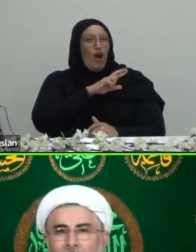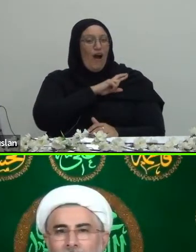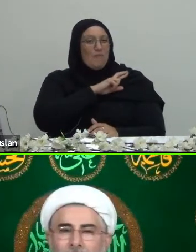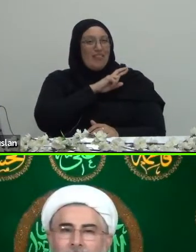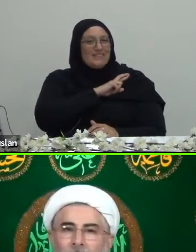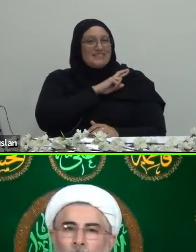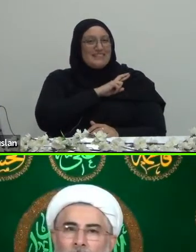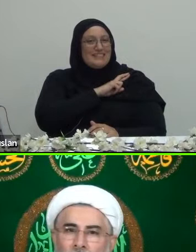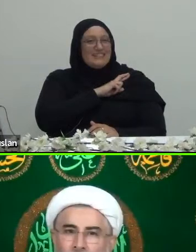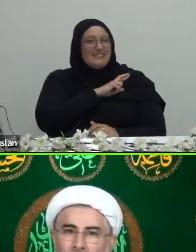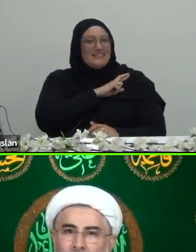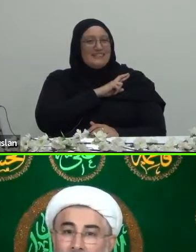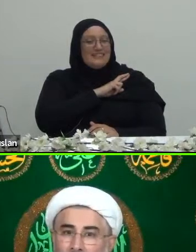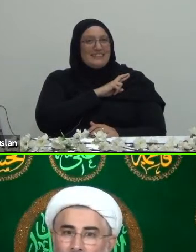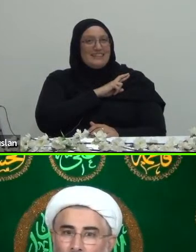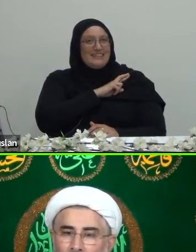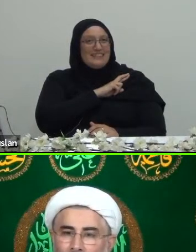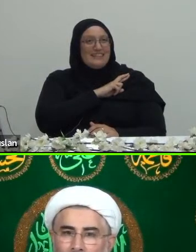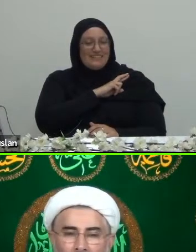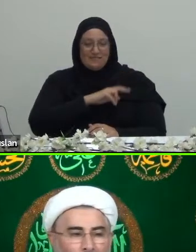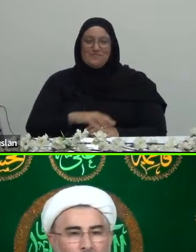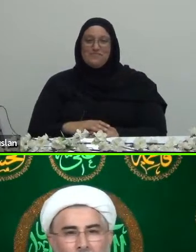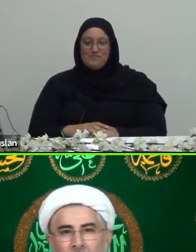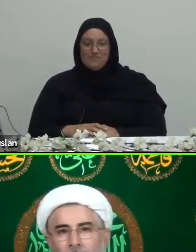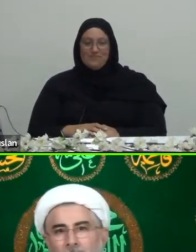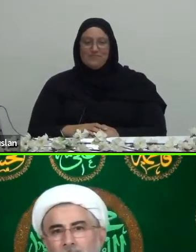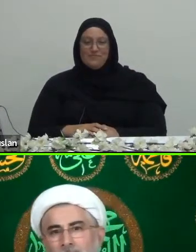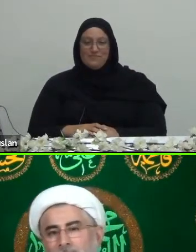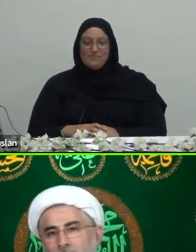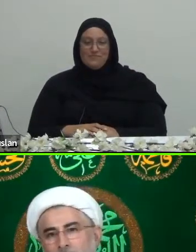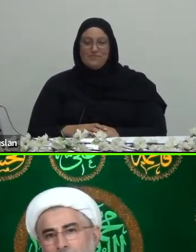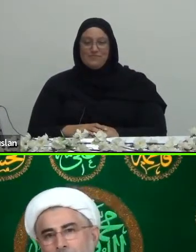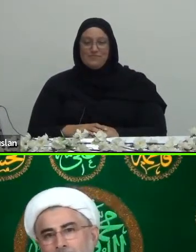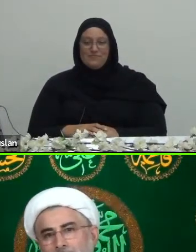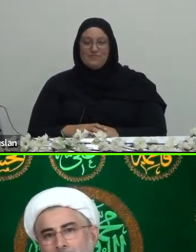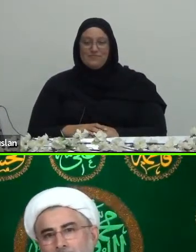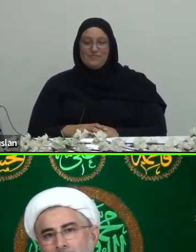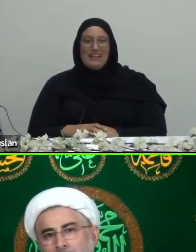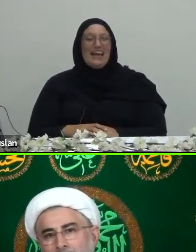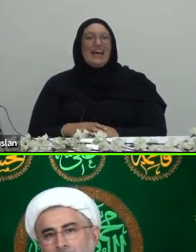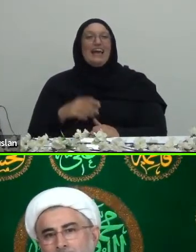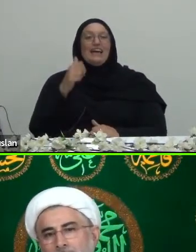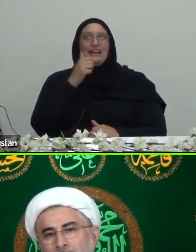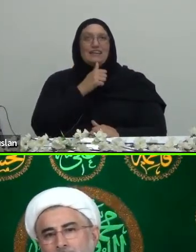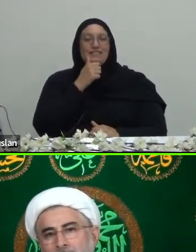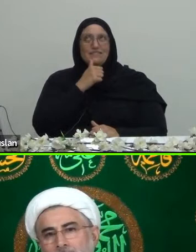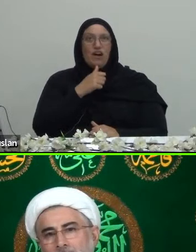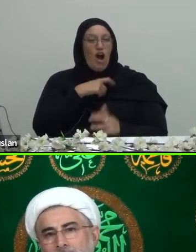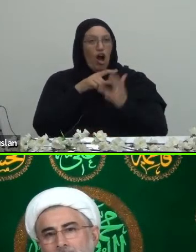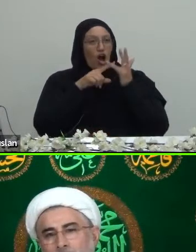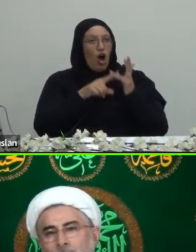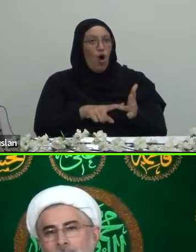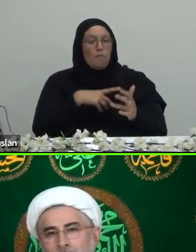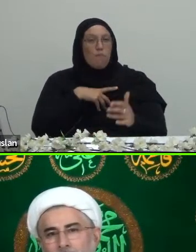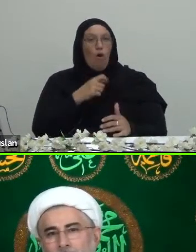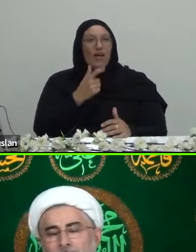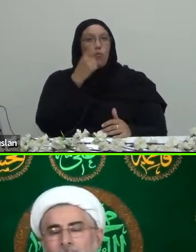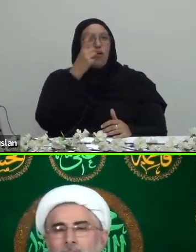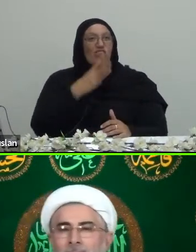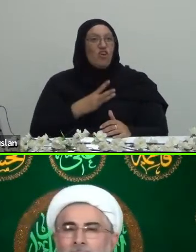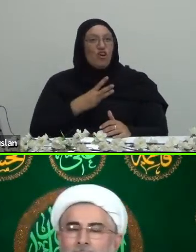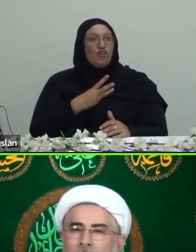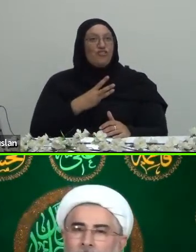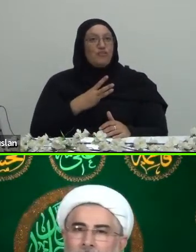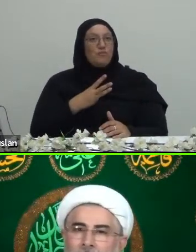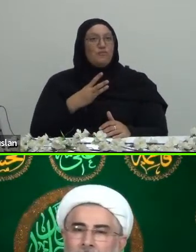it's greater than 1/3, that is the will, the heirs have no liabilities. Let's say that, like to put it in